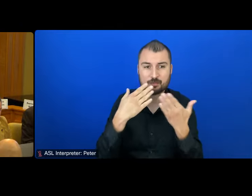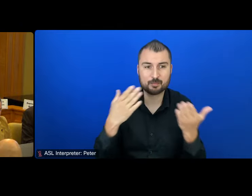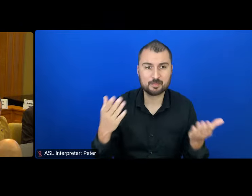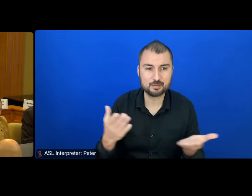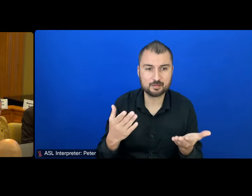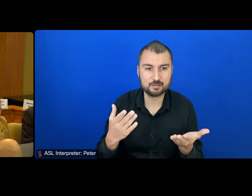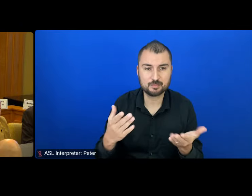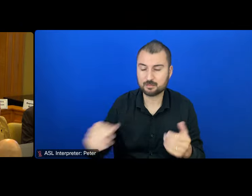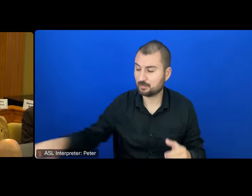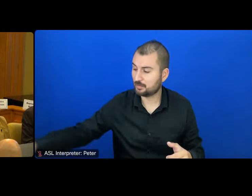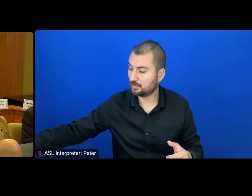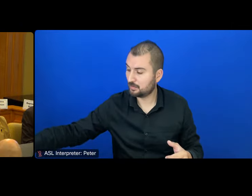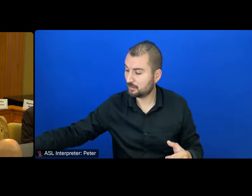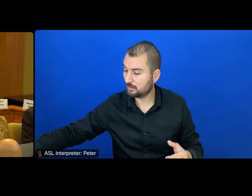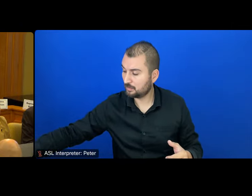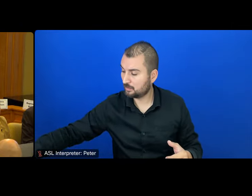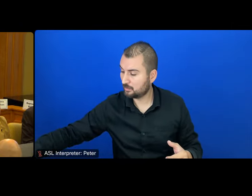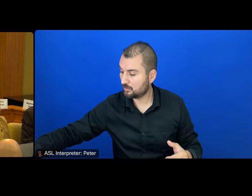correctional facilities,